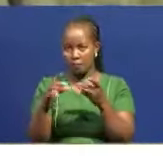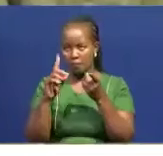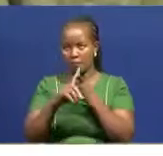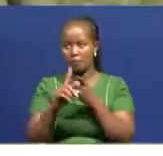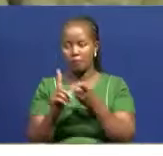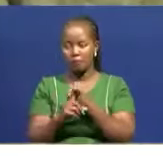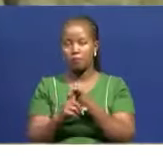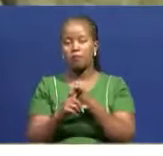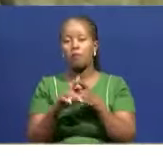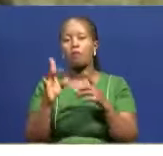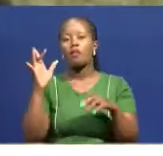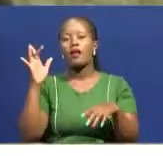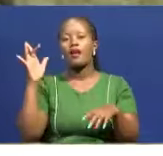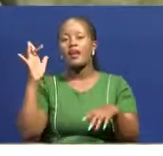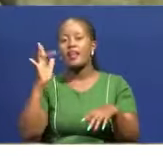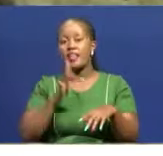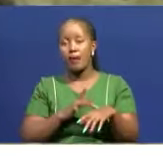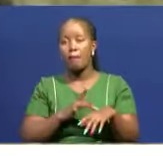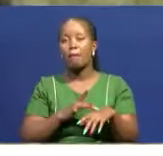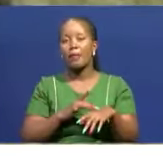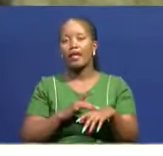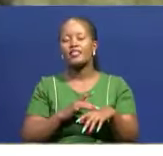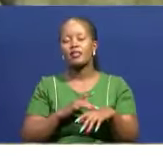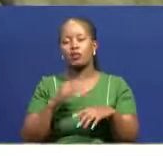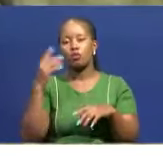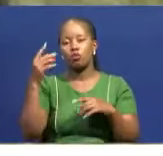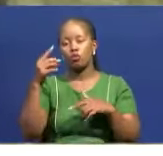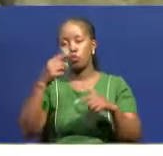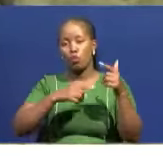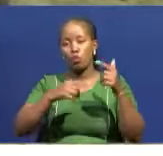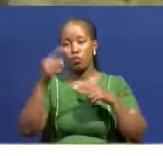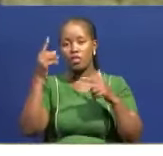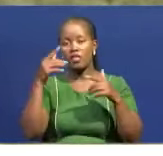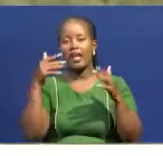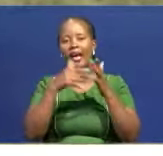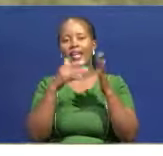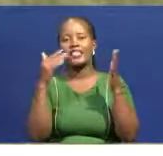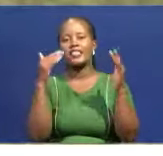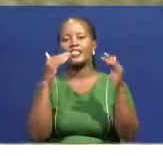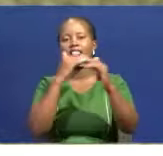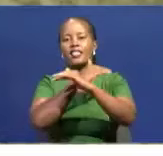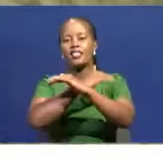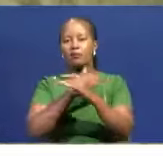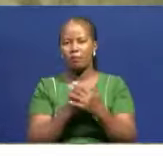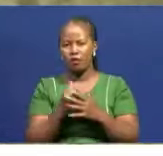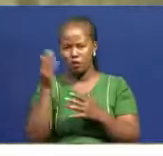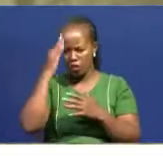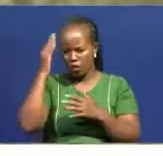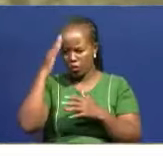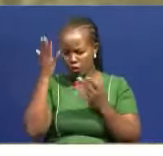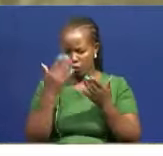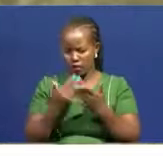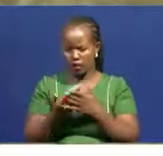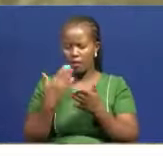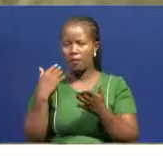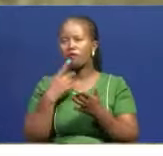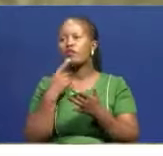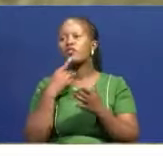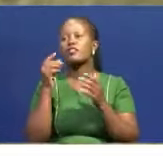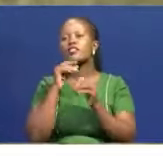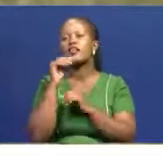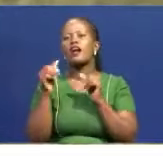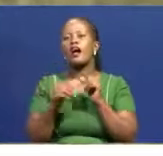the impact of that win against Zimbabwe. We remember what they were saying about the under-20